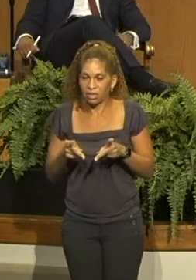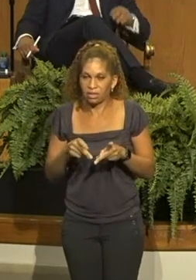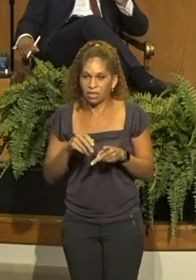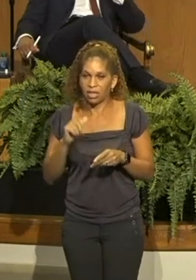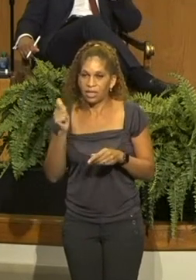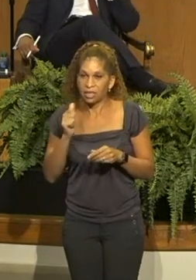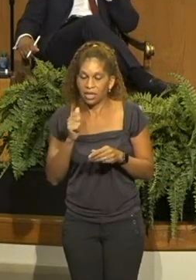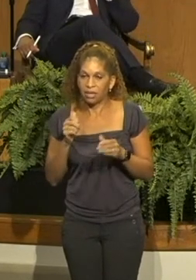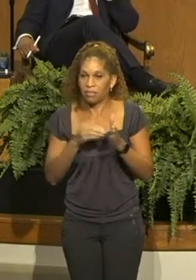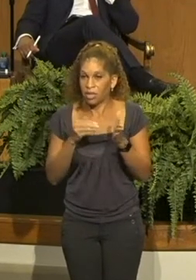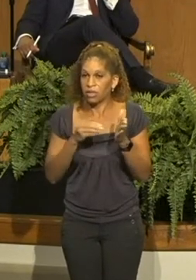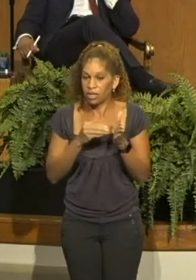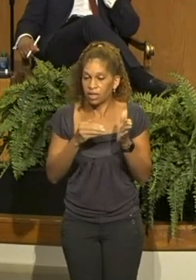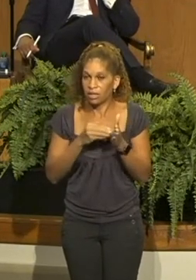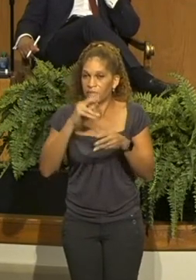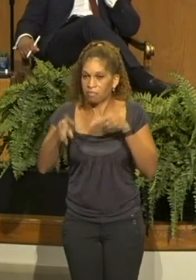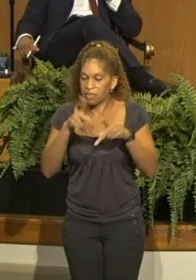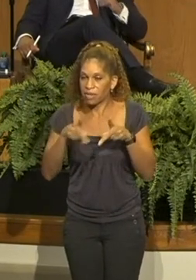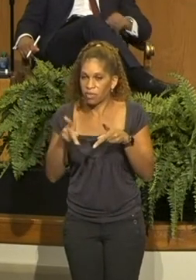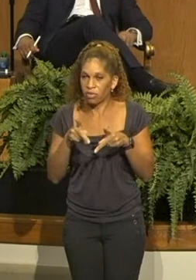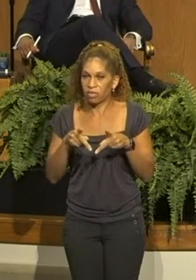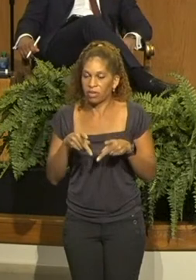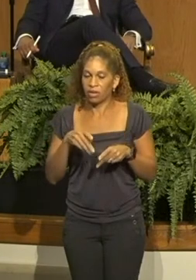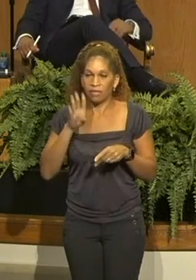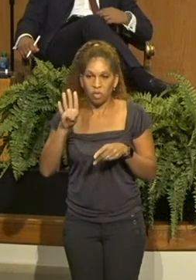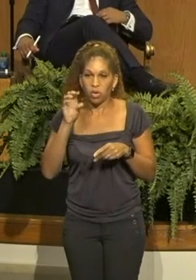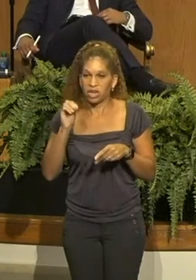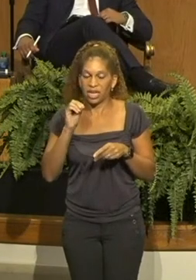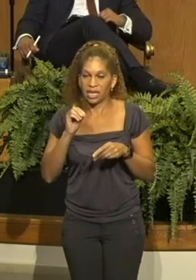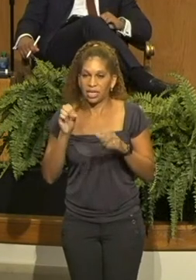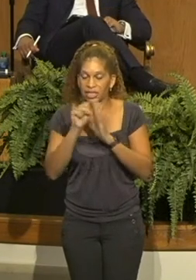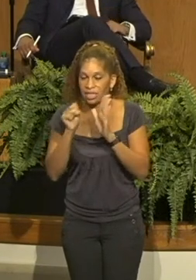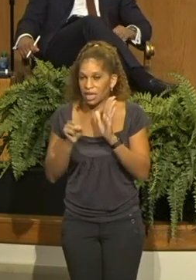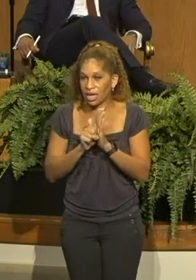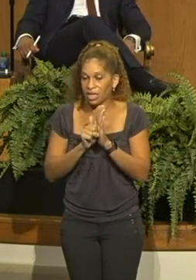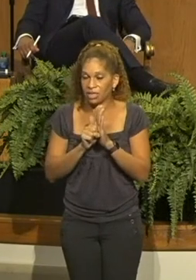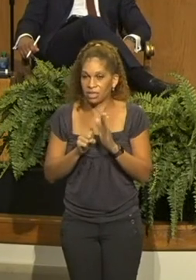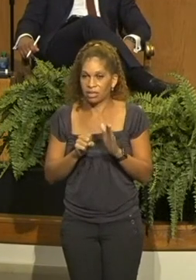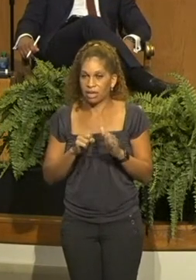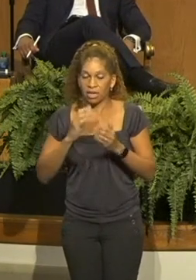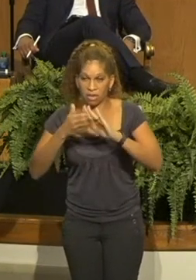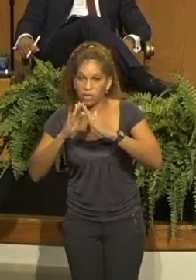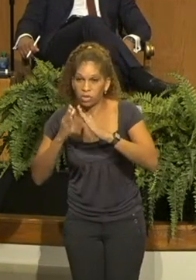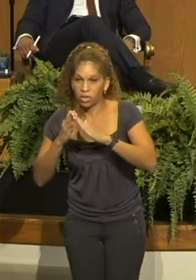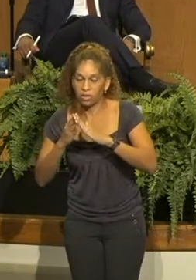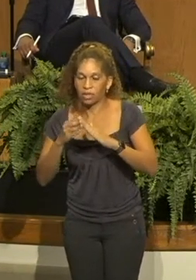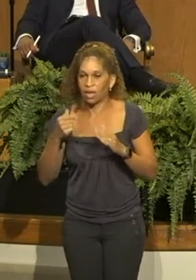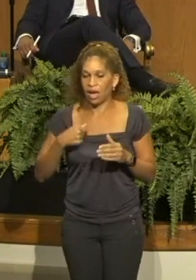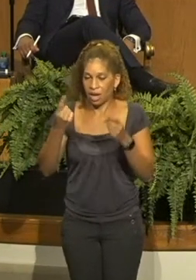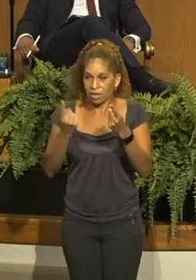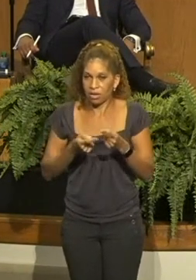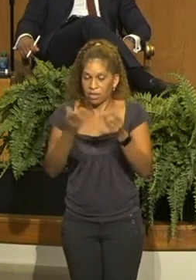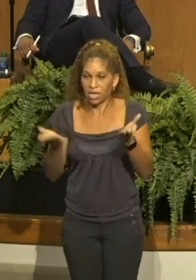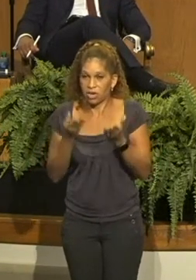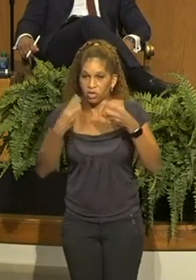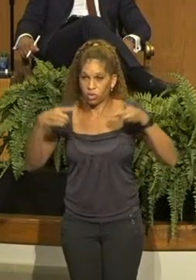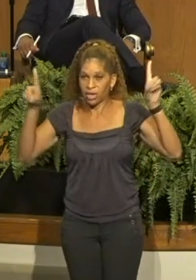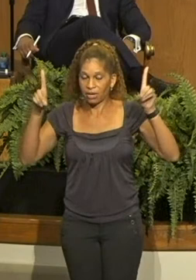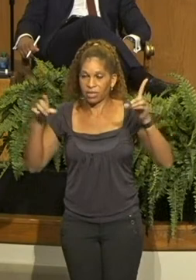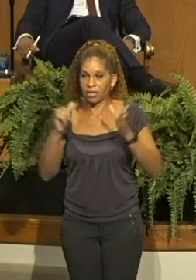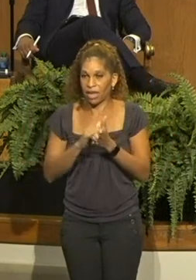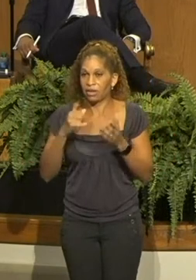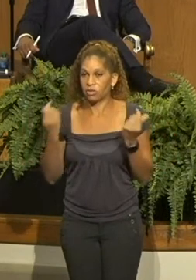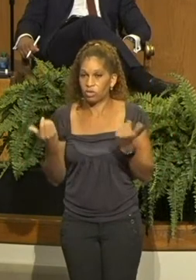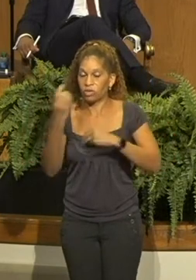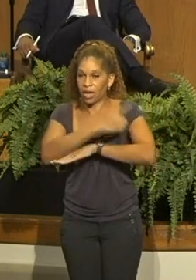It's being cross-posted to 40-some state coordinating committees. And I come here to announce that